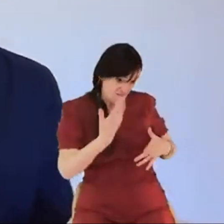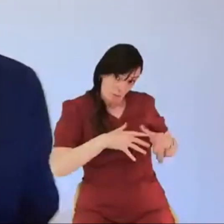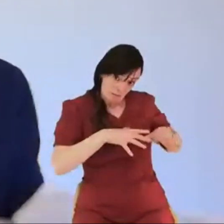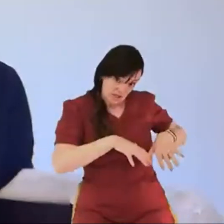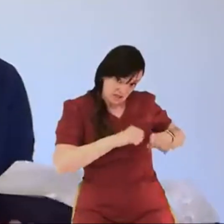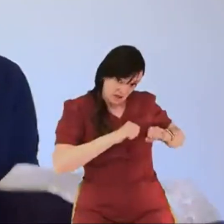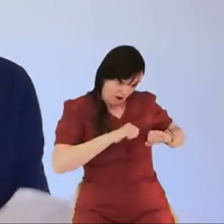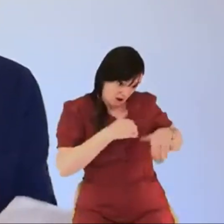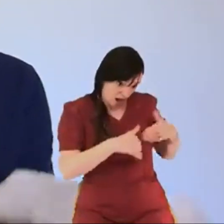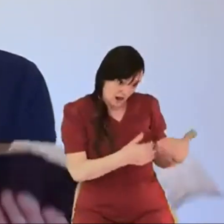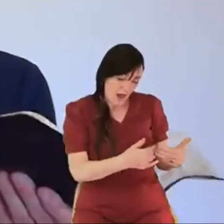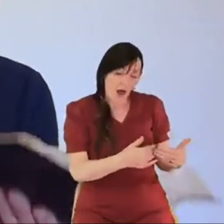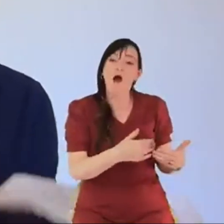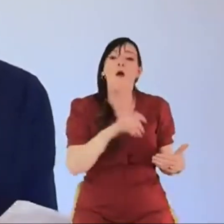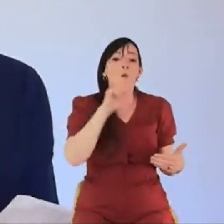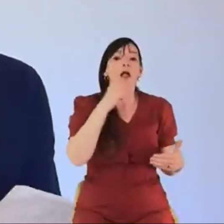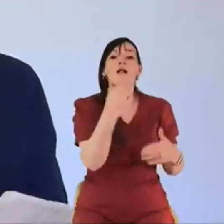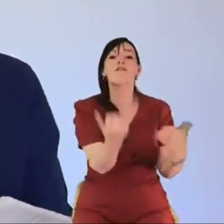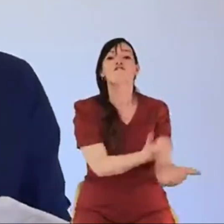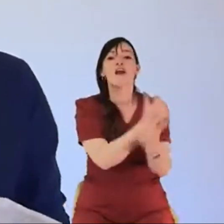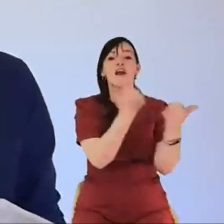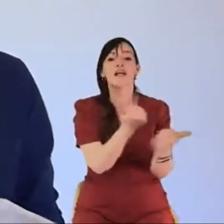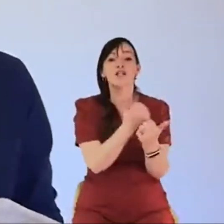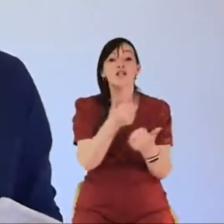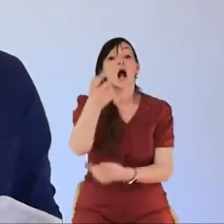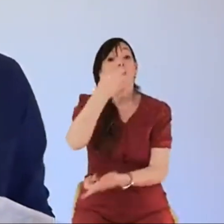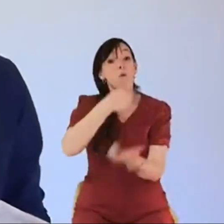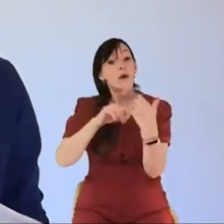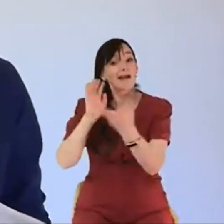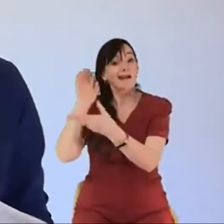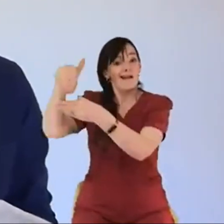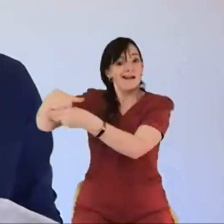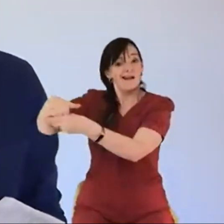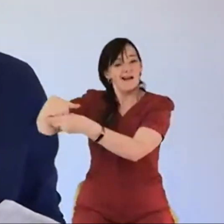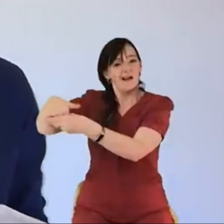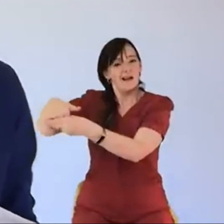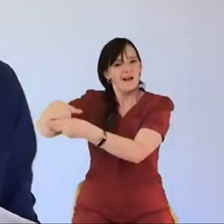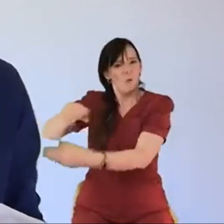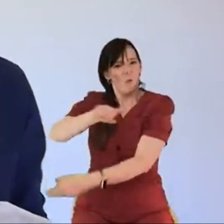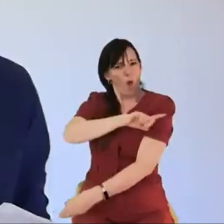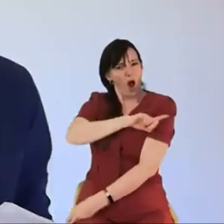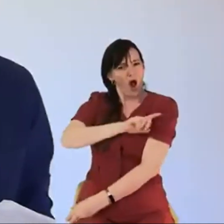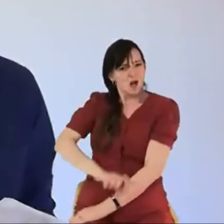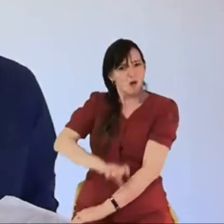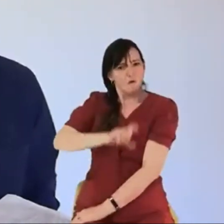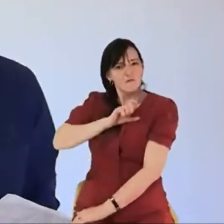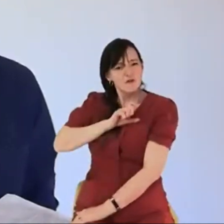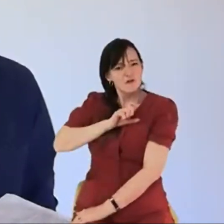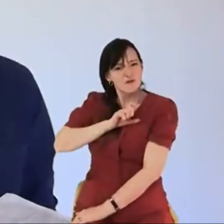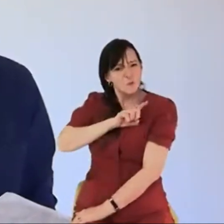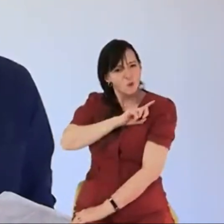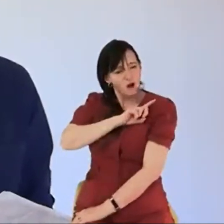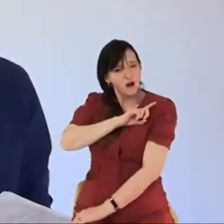new and we are going to be there why why can we be so certain